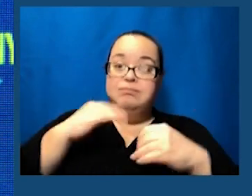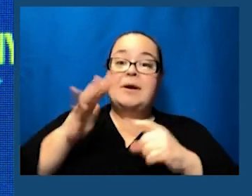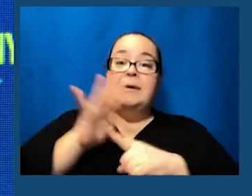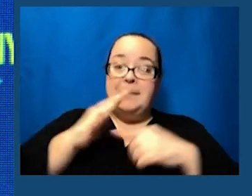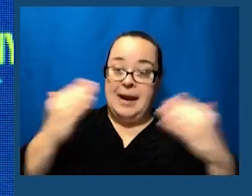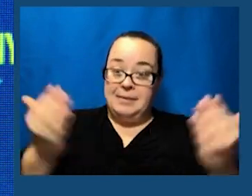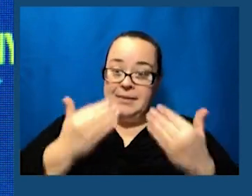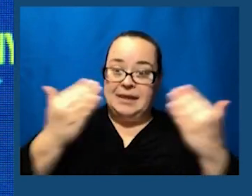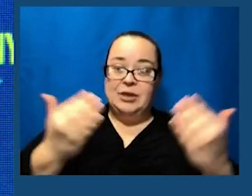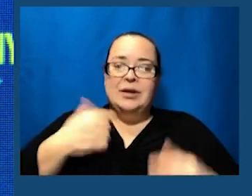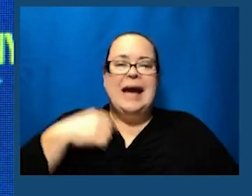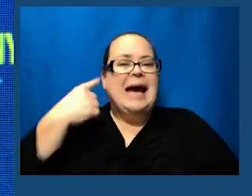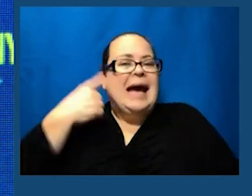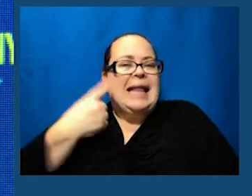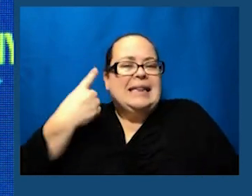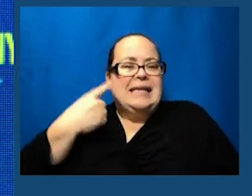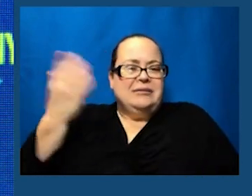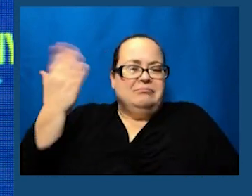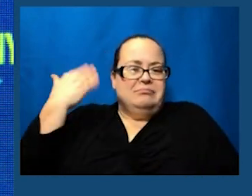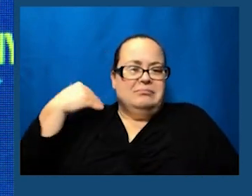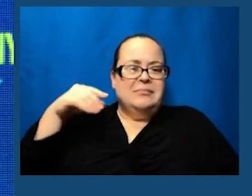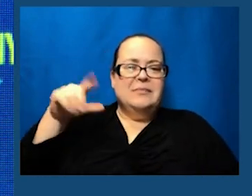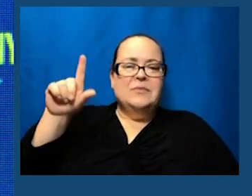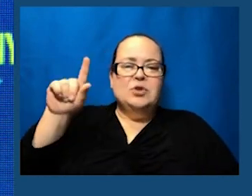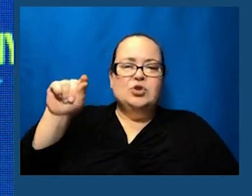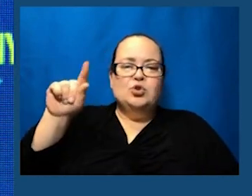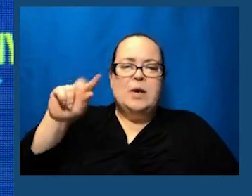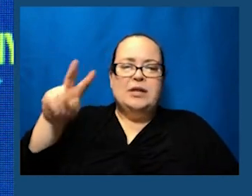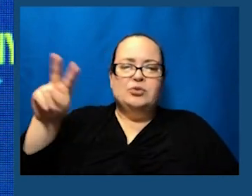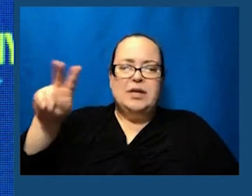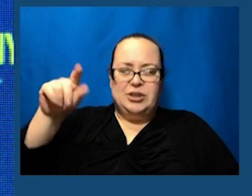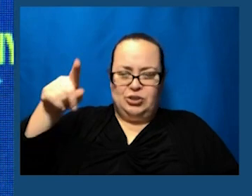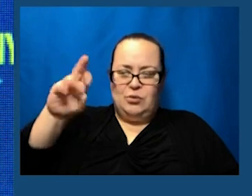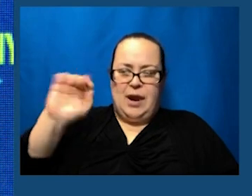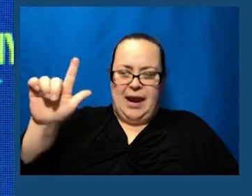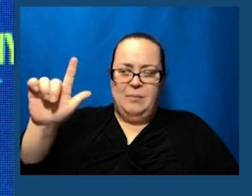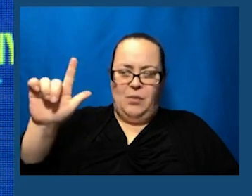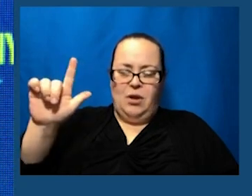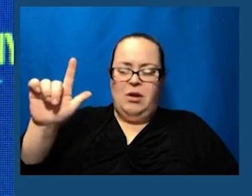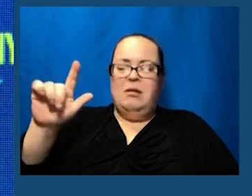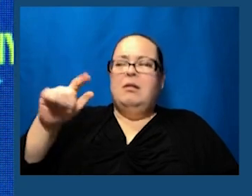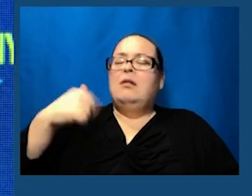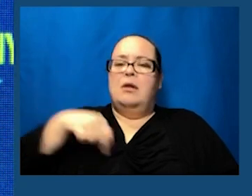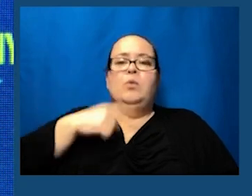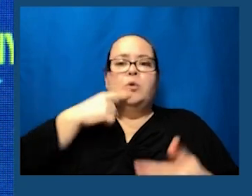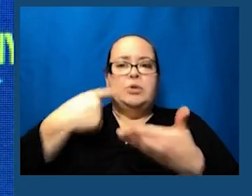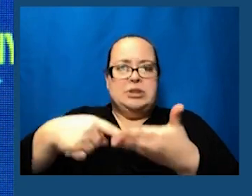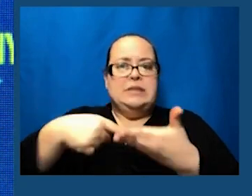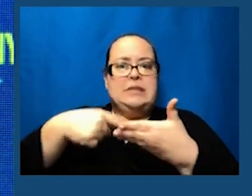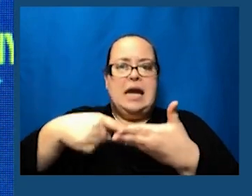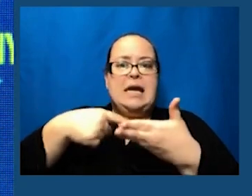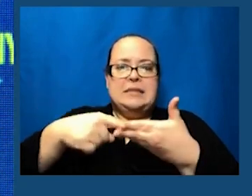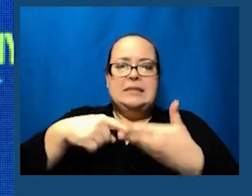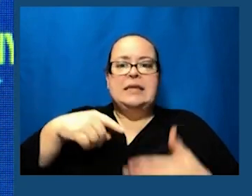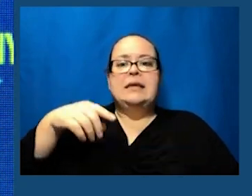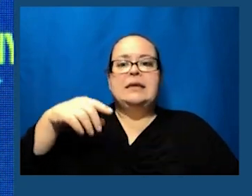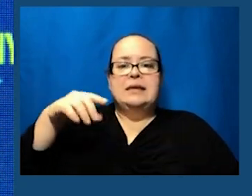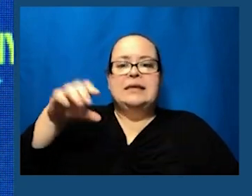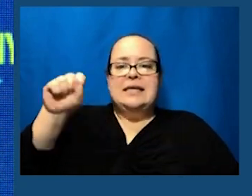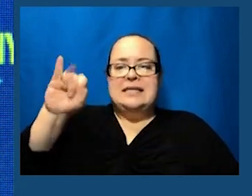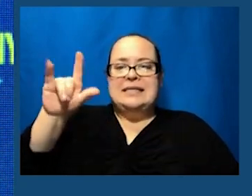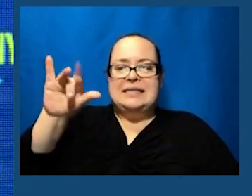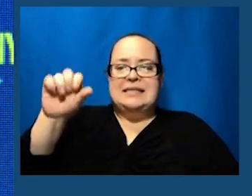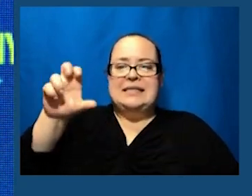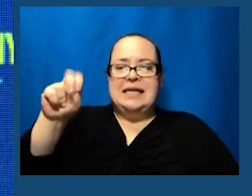we announced and we're talking about the groundbreaking for the billion-dollar silicon carbide fab. I said, this is now